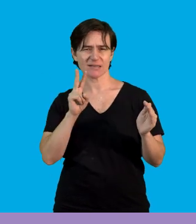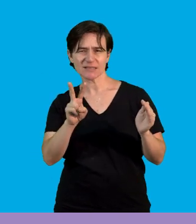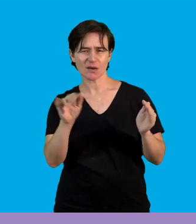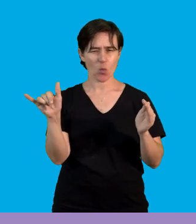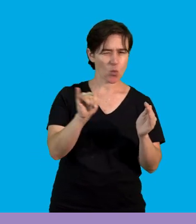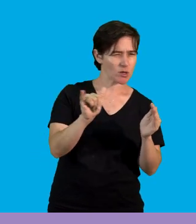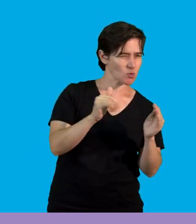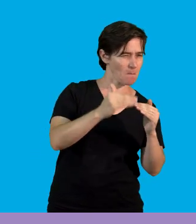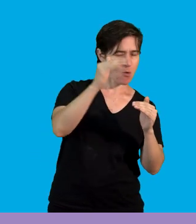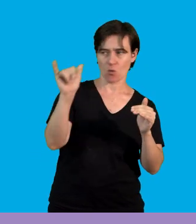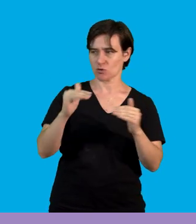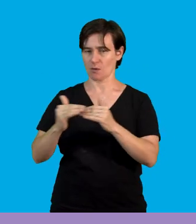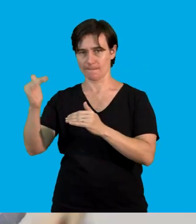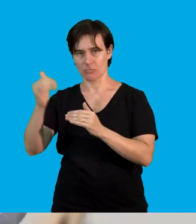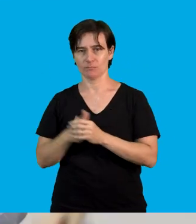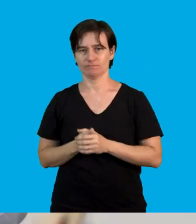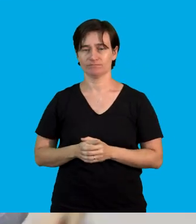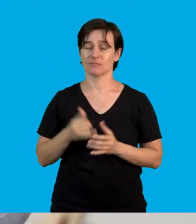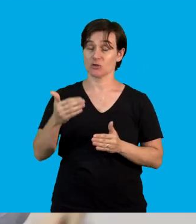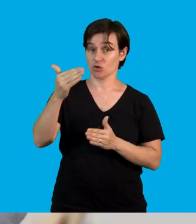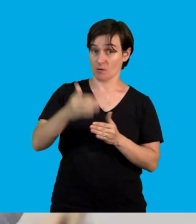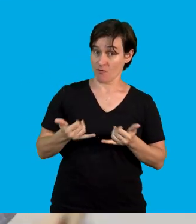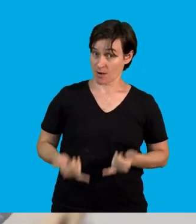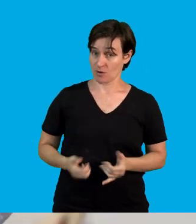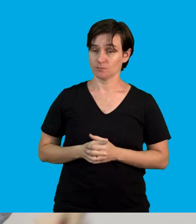them and see which one is greater than the other. All